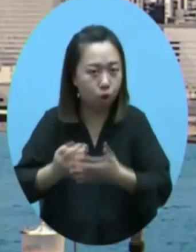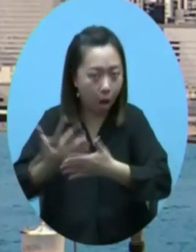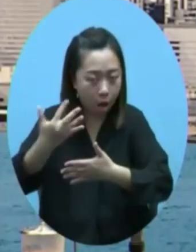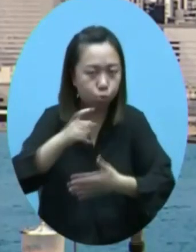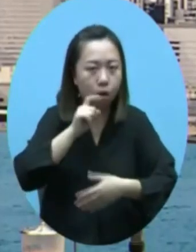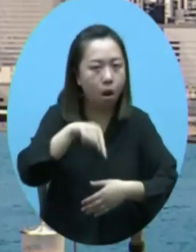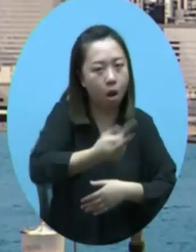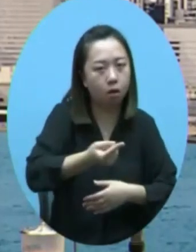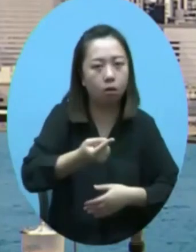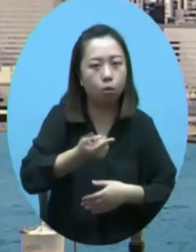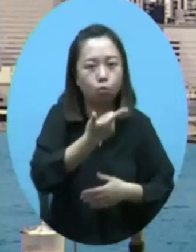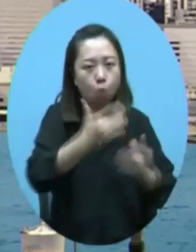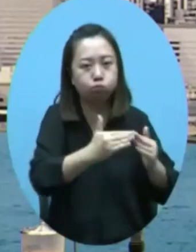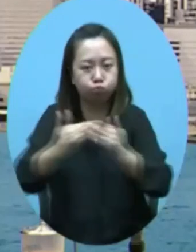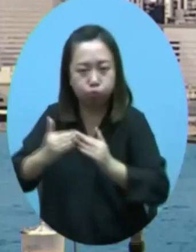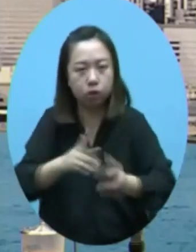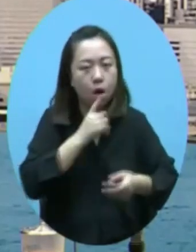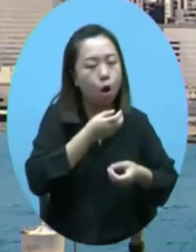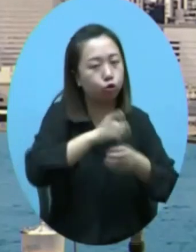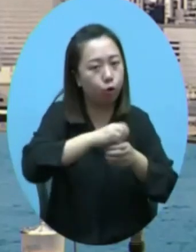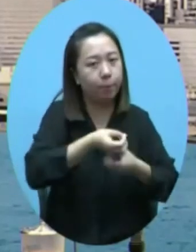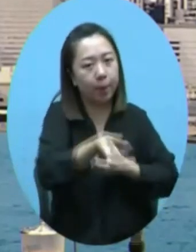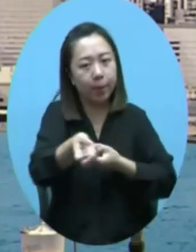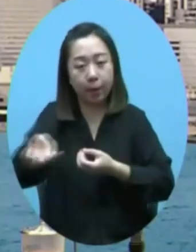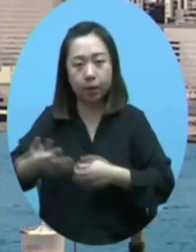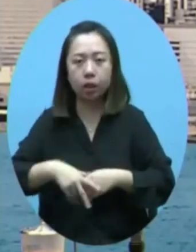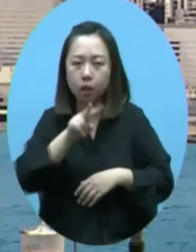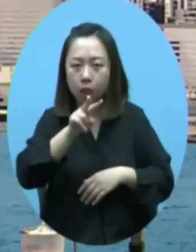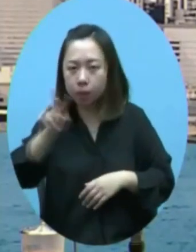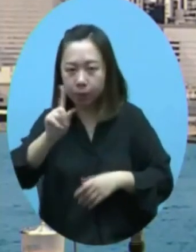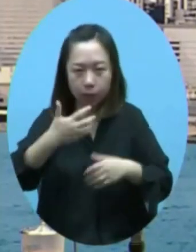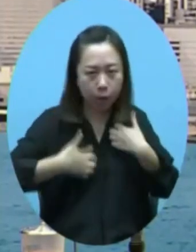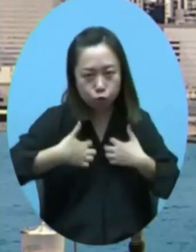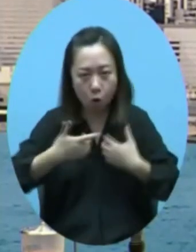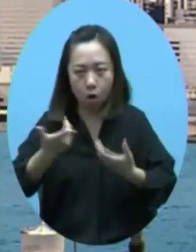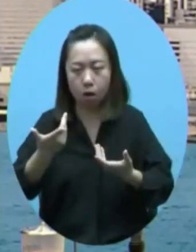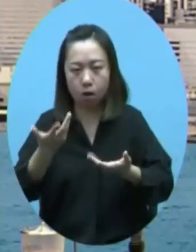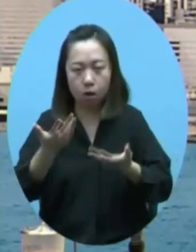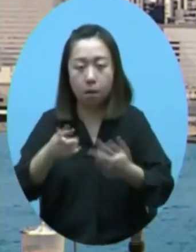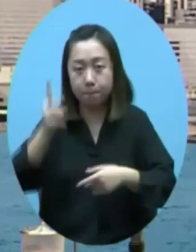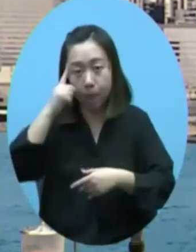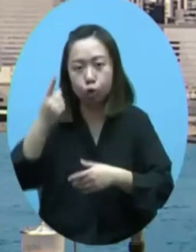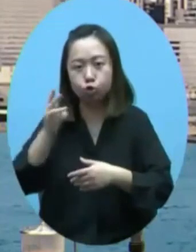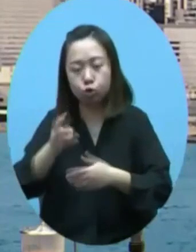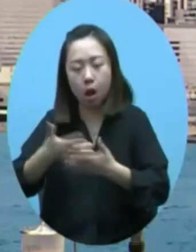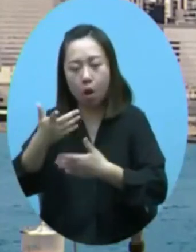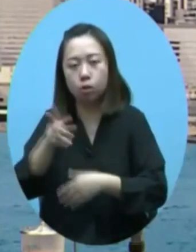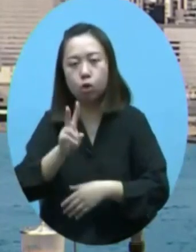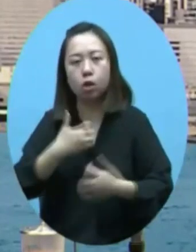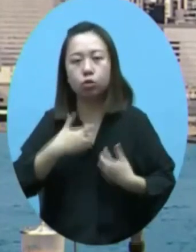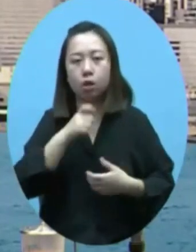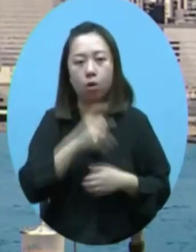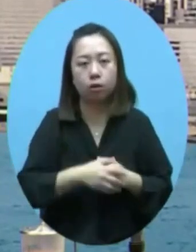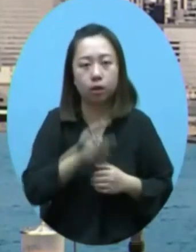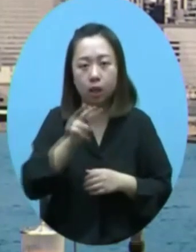Besides Ming Chun House, there are also other housing estates where we are distributing the sample bottles, so we will have to see what the situation is